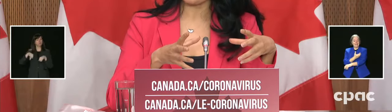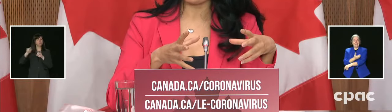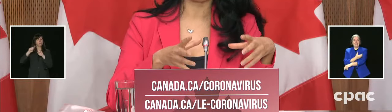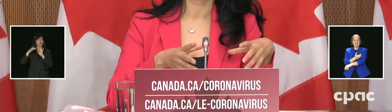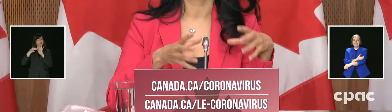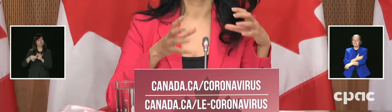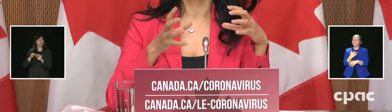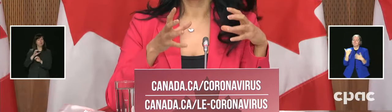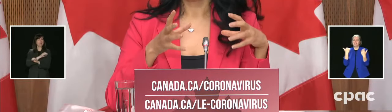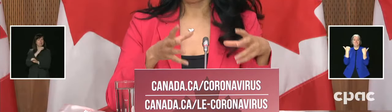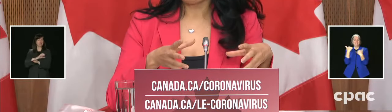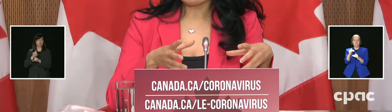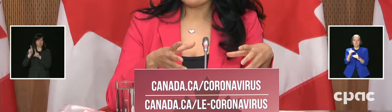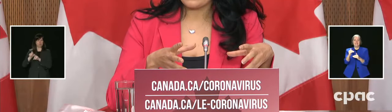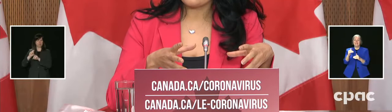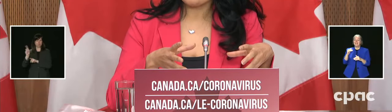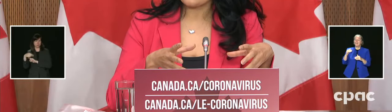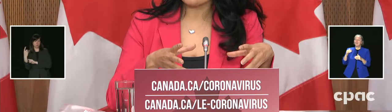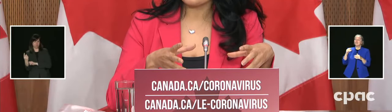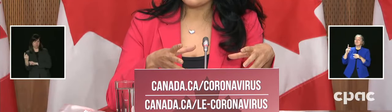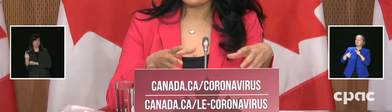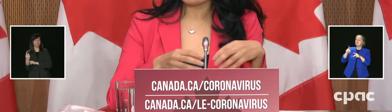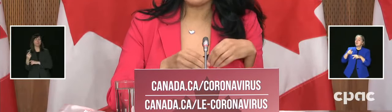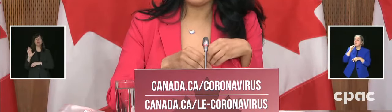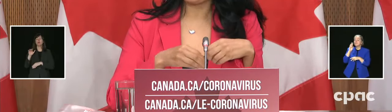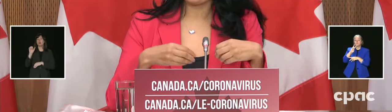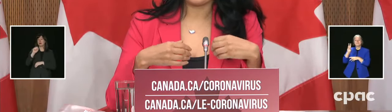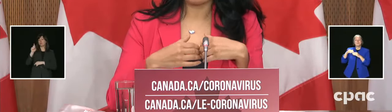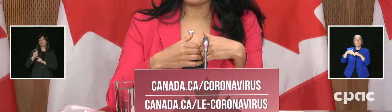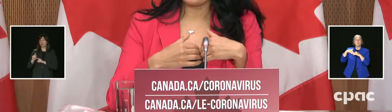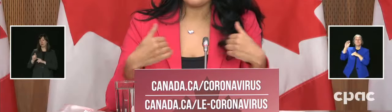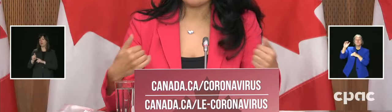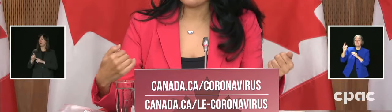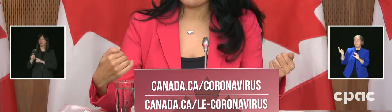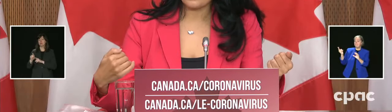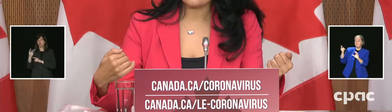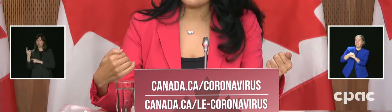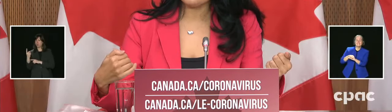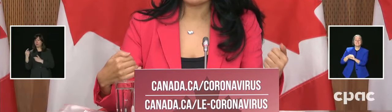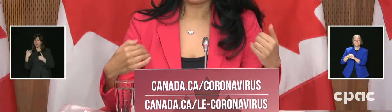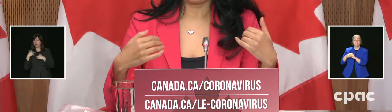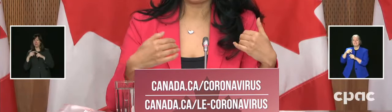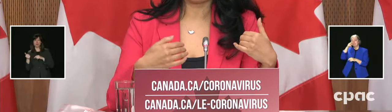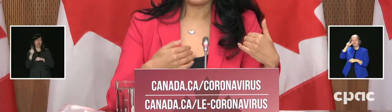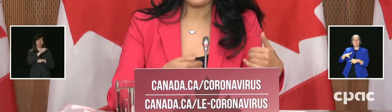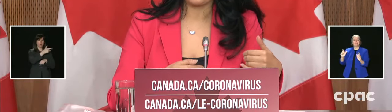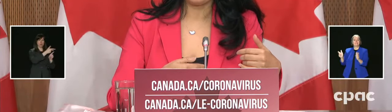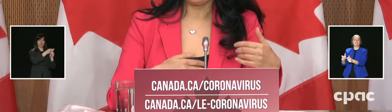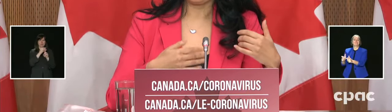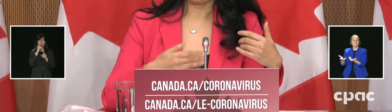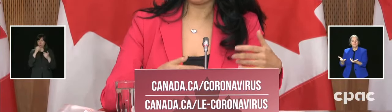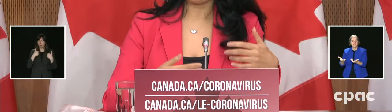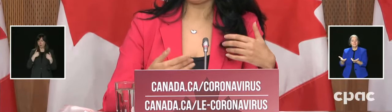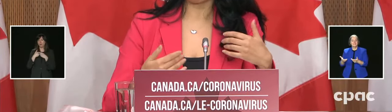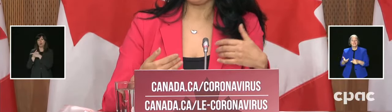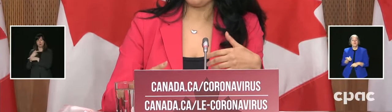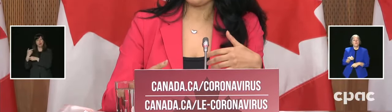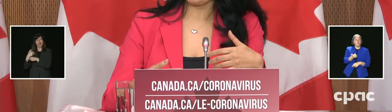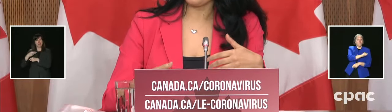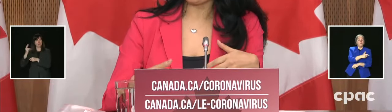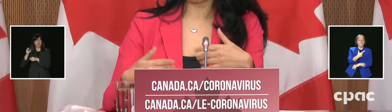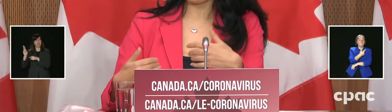clinical trial data. What we had with AstraZeneca is something that we did not have with any of the other vaccines, is that we actually had a history